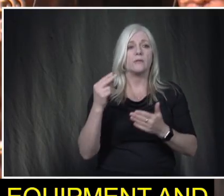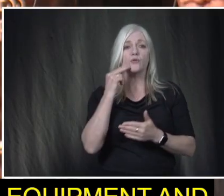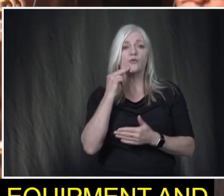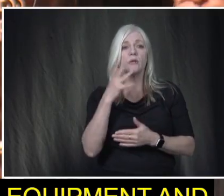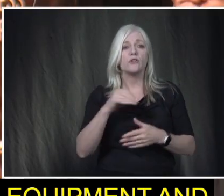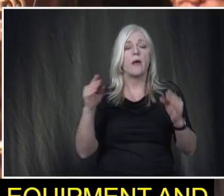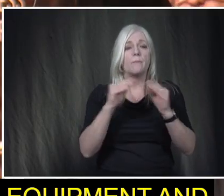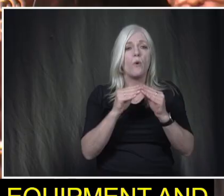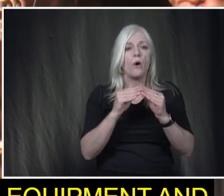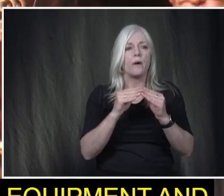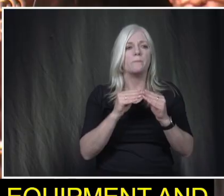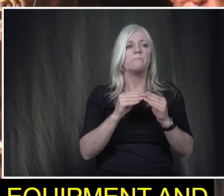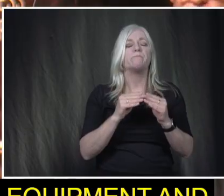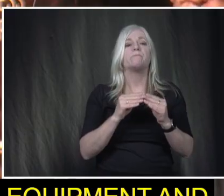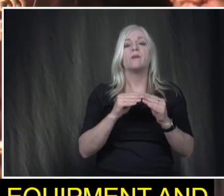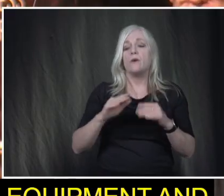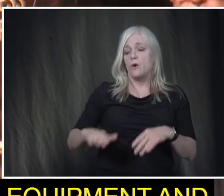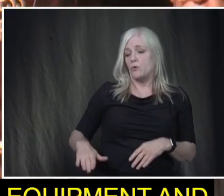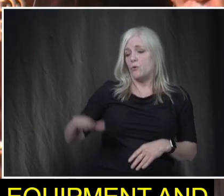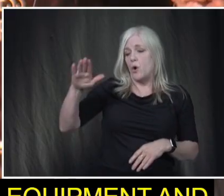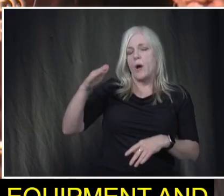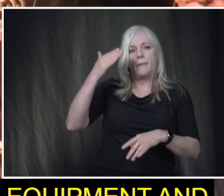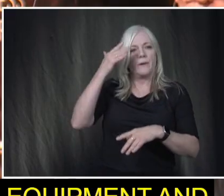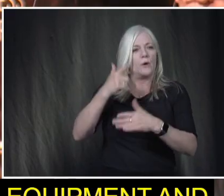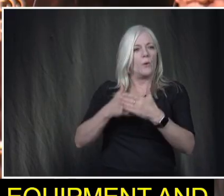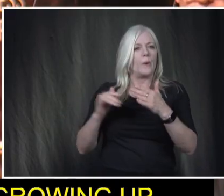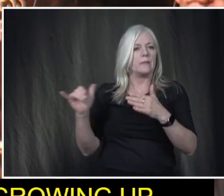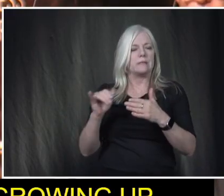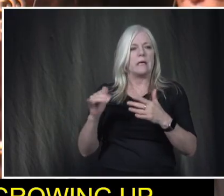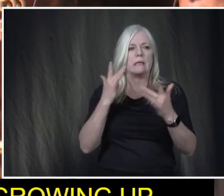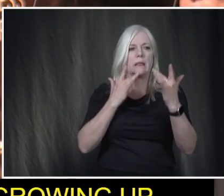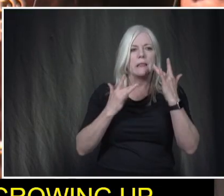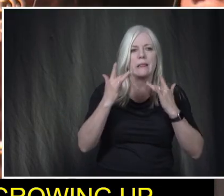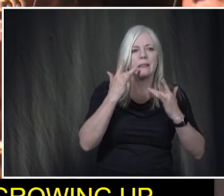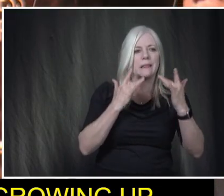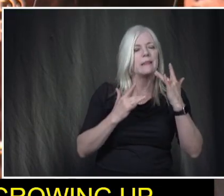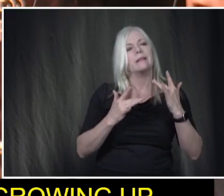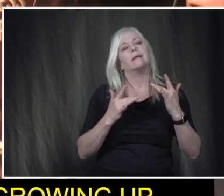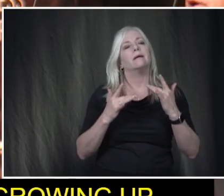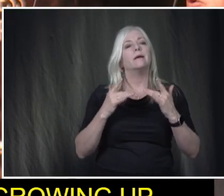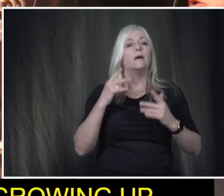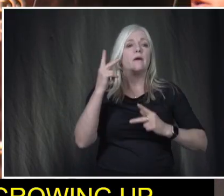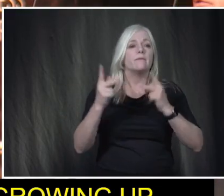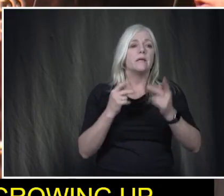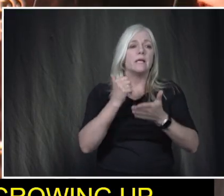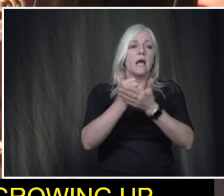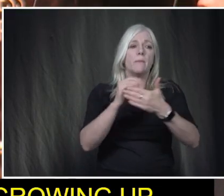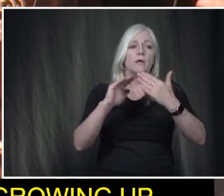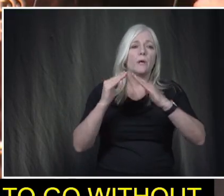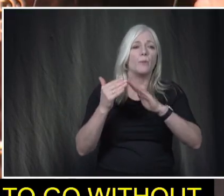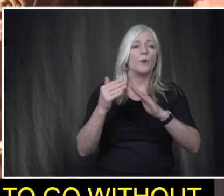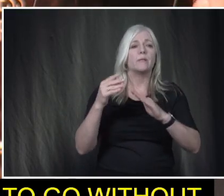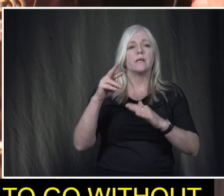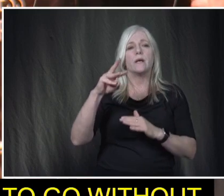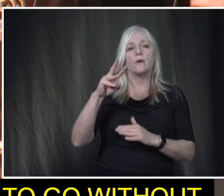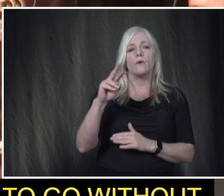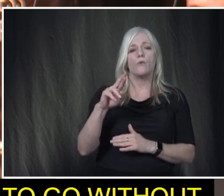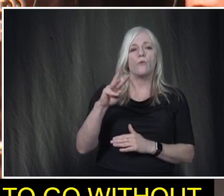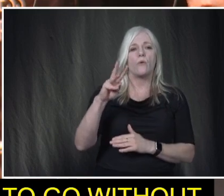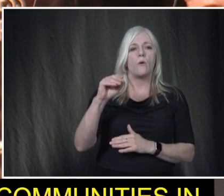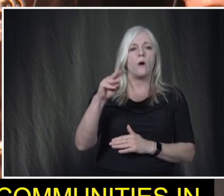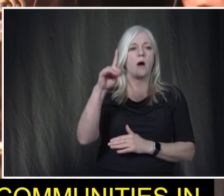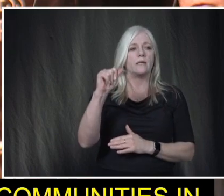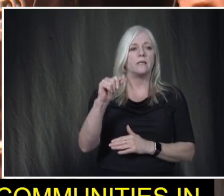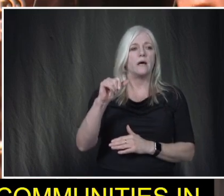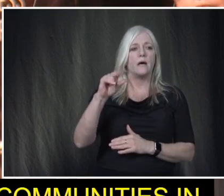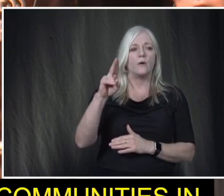Growing up, Terence knew what it was like to go without. But while visiting and helping communities in Rwanda and Uganda, he